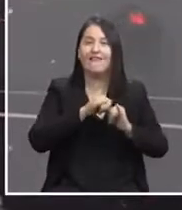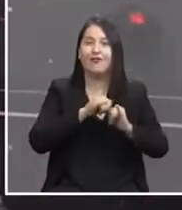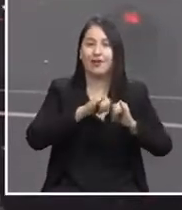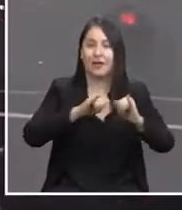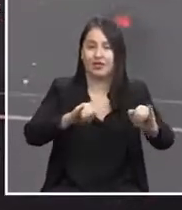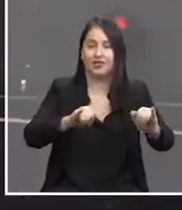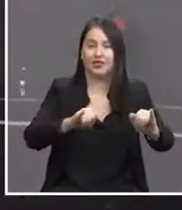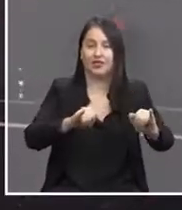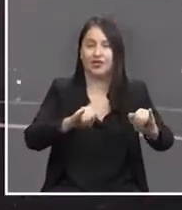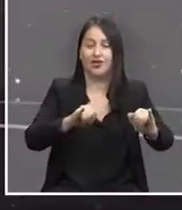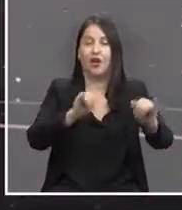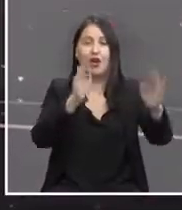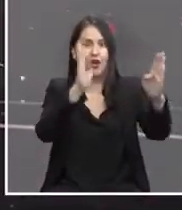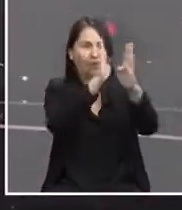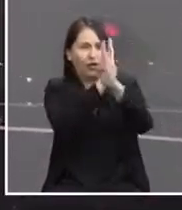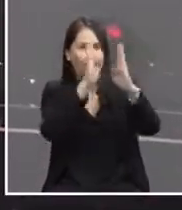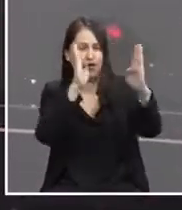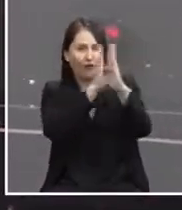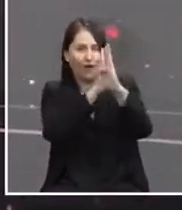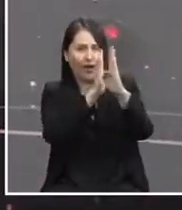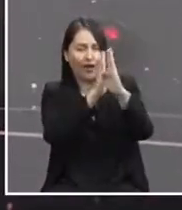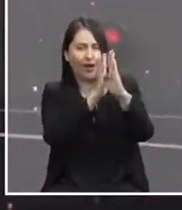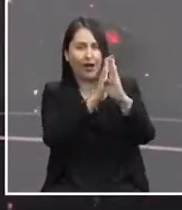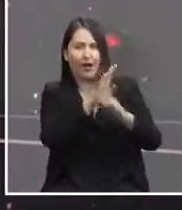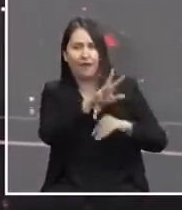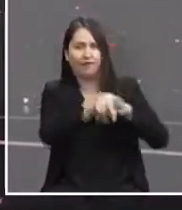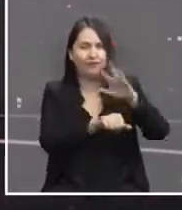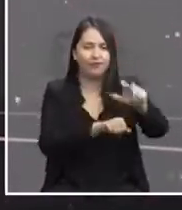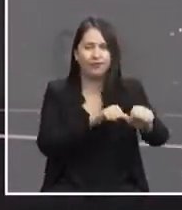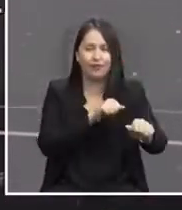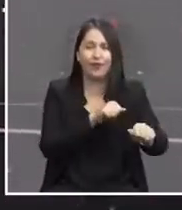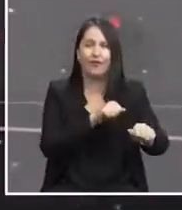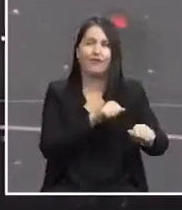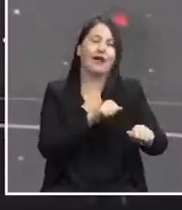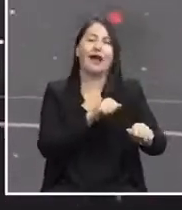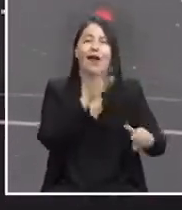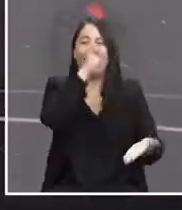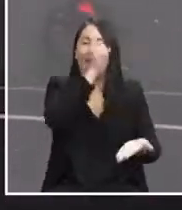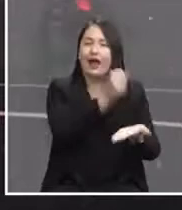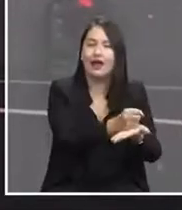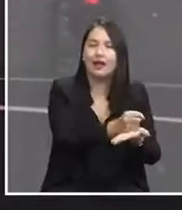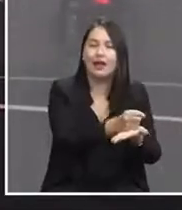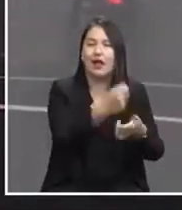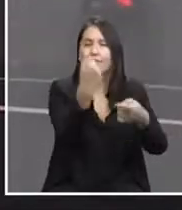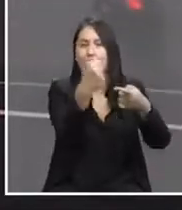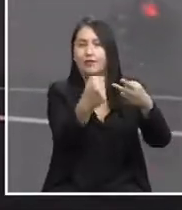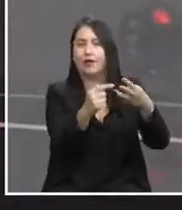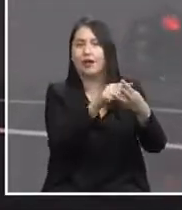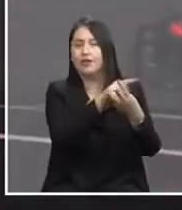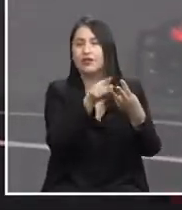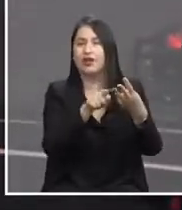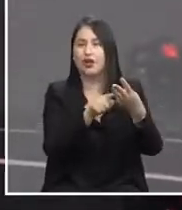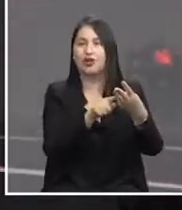Espionage, sabotage, subversions, these are the three main acts of cyber war